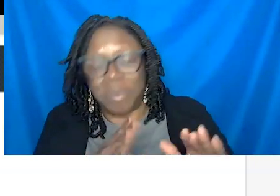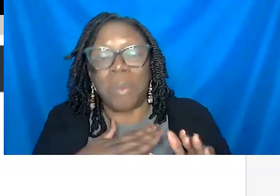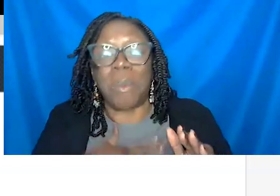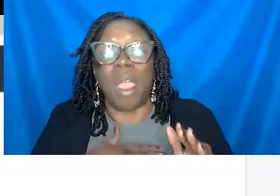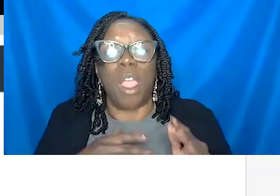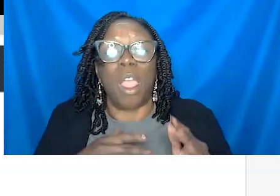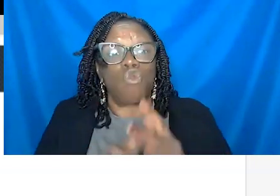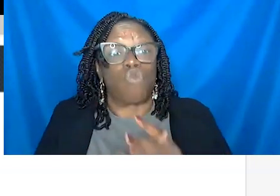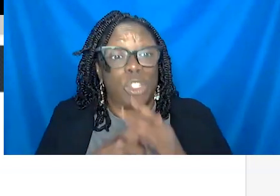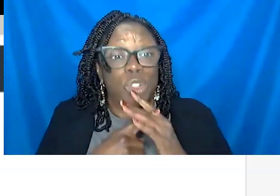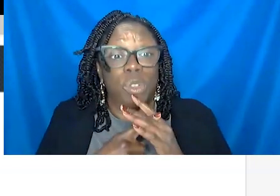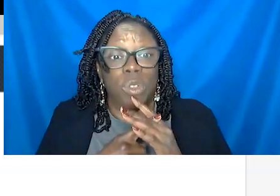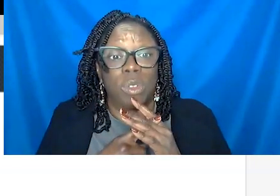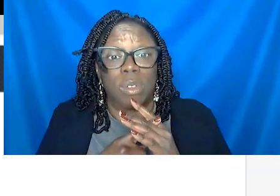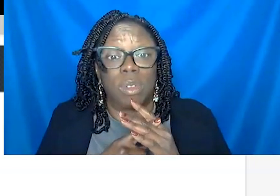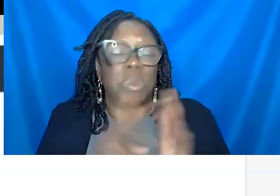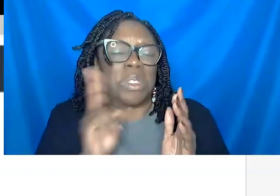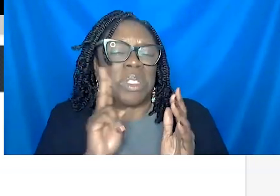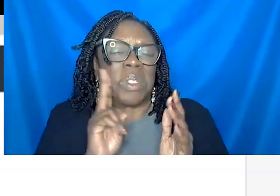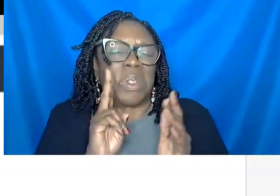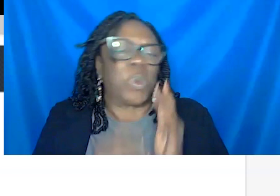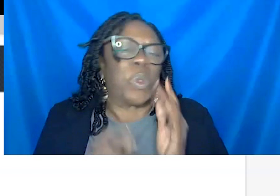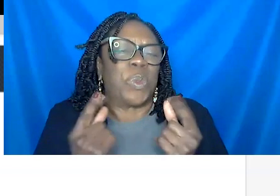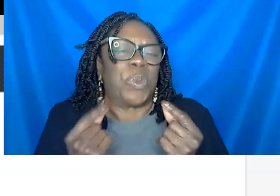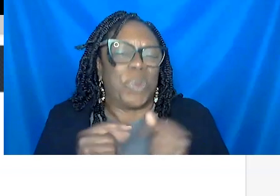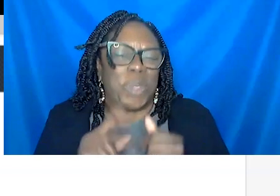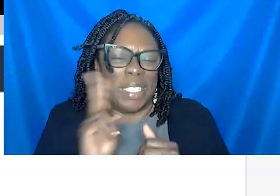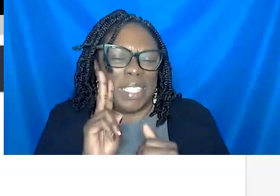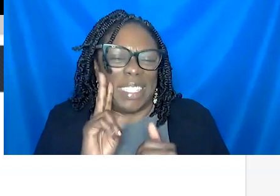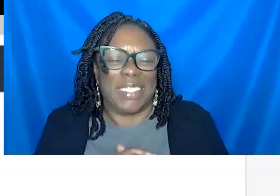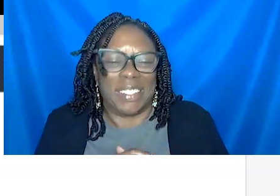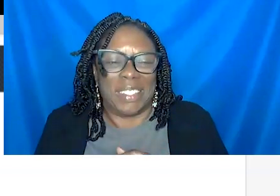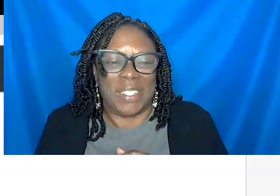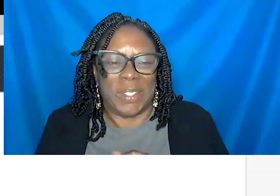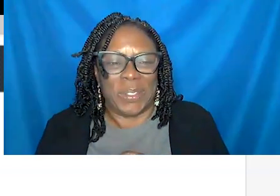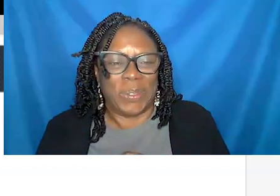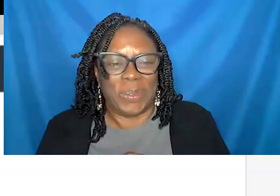prompt in, we'll see what it spits out. Okay.